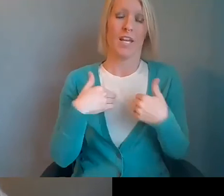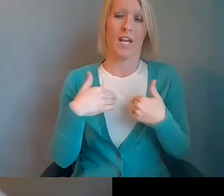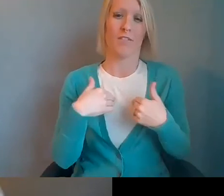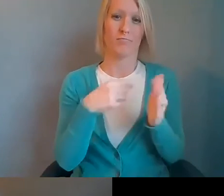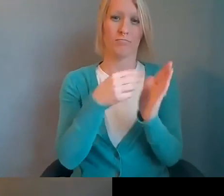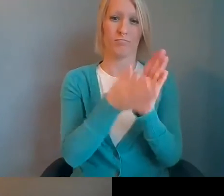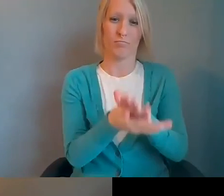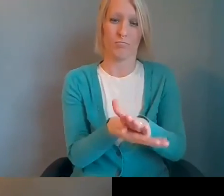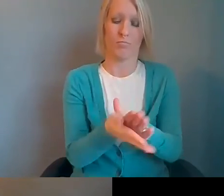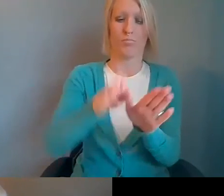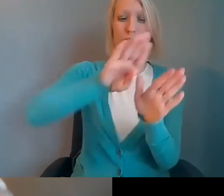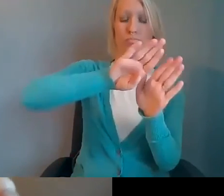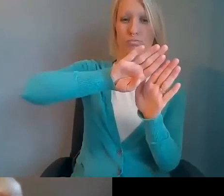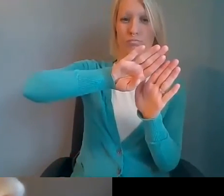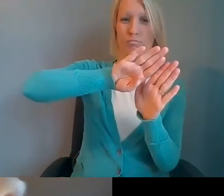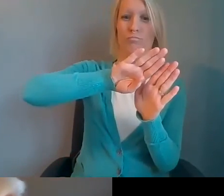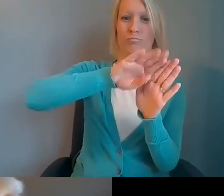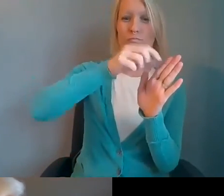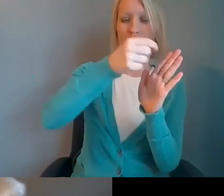One other thing, and